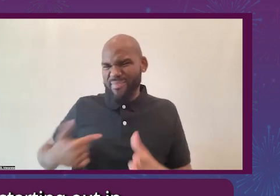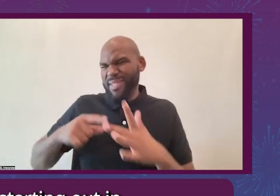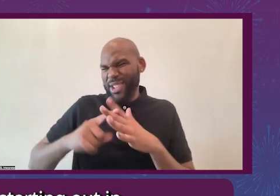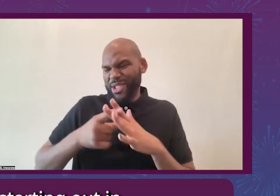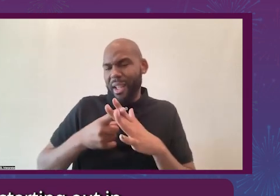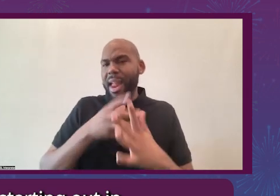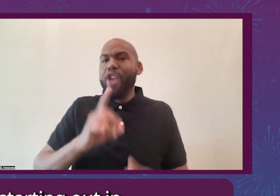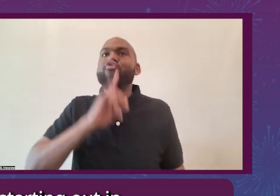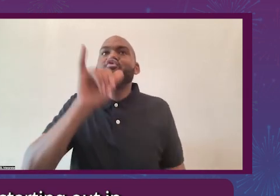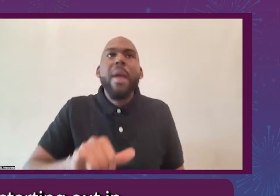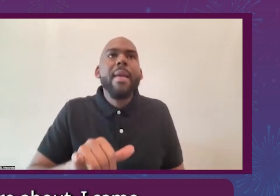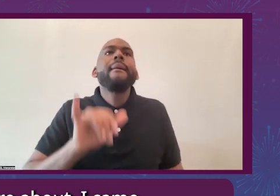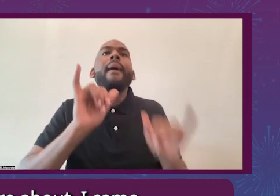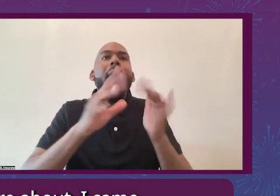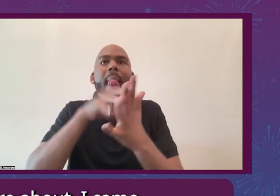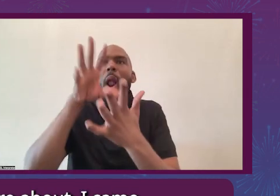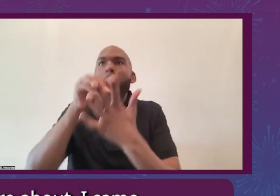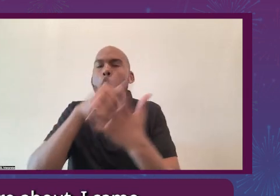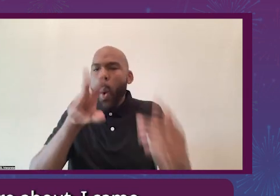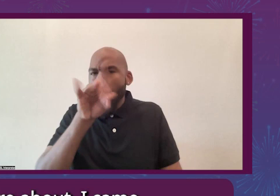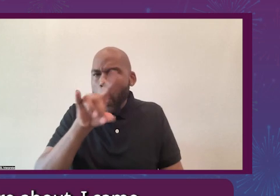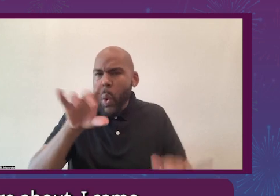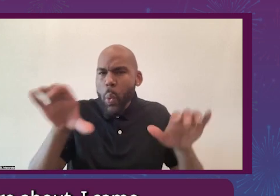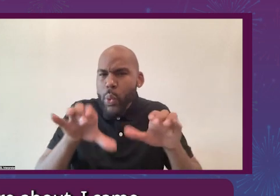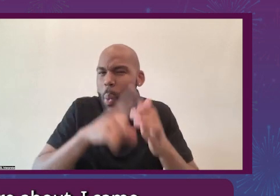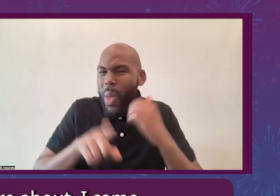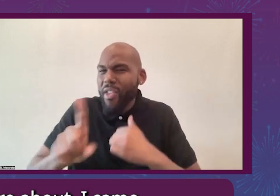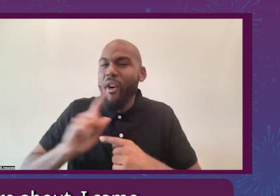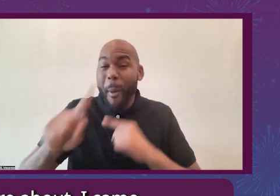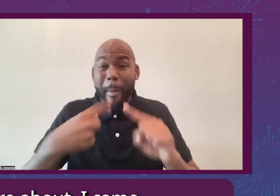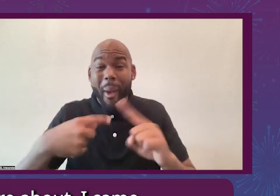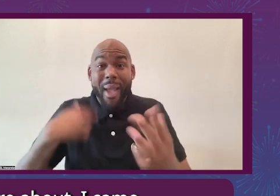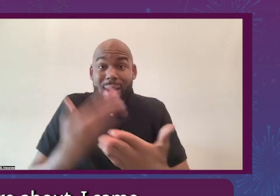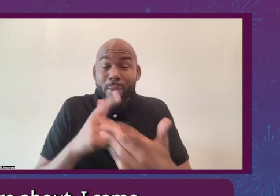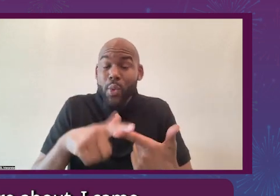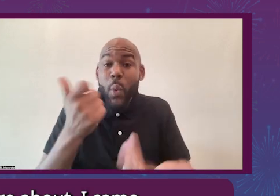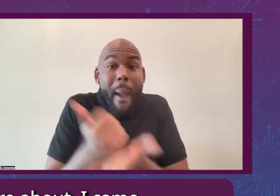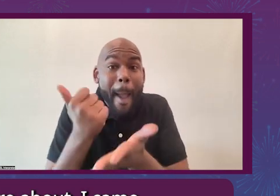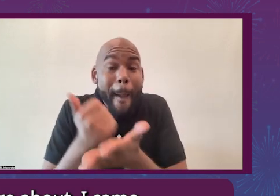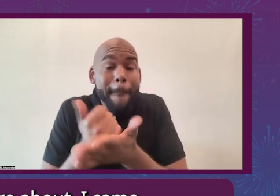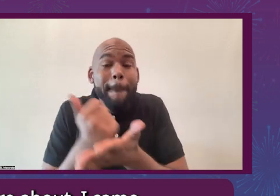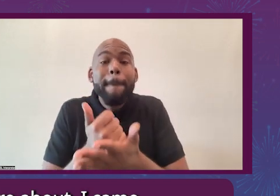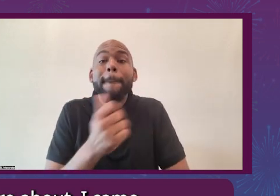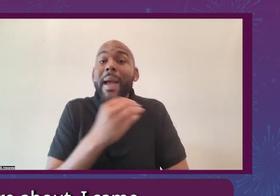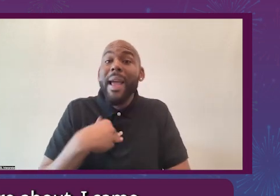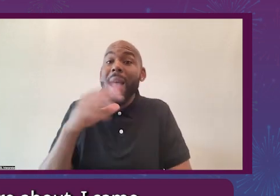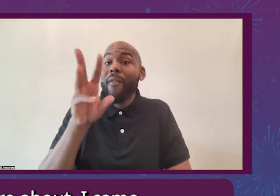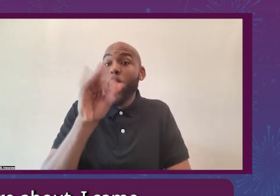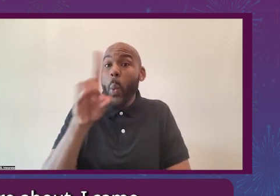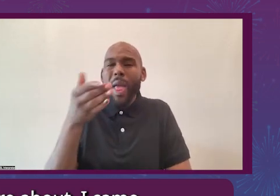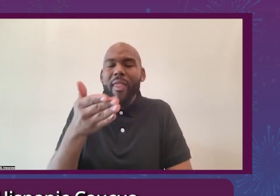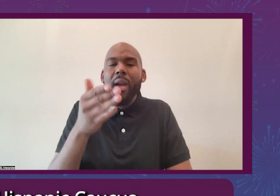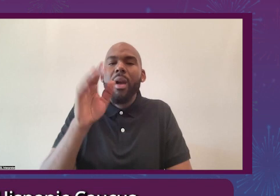vein, and really getting to know what WID was doing and what they were about. I came in to help have WID at